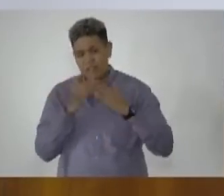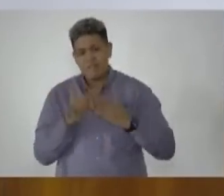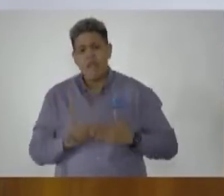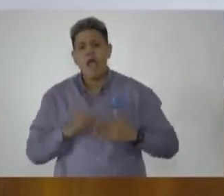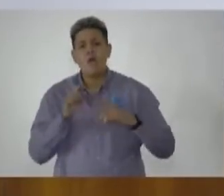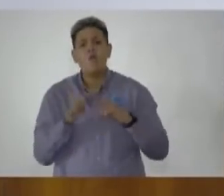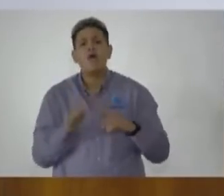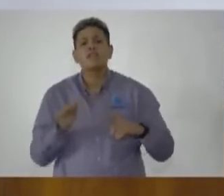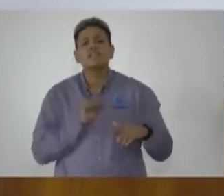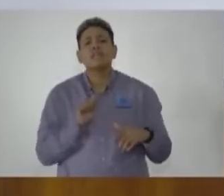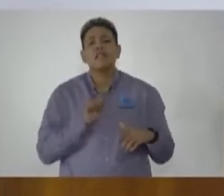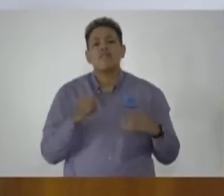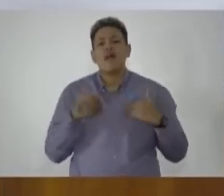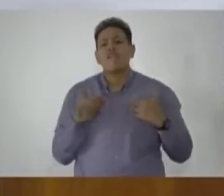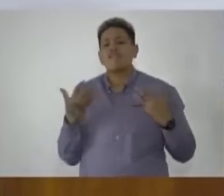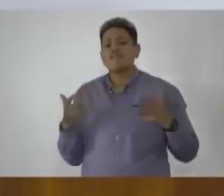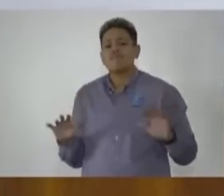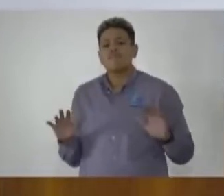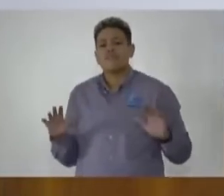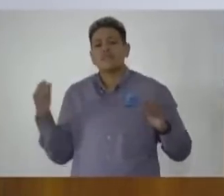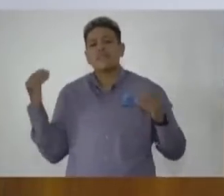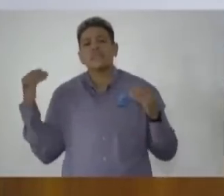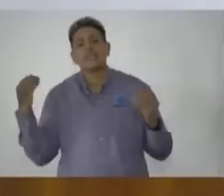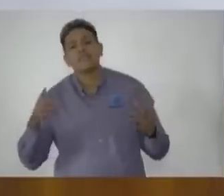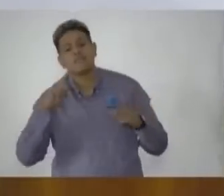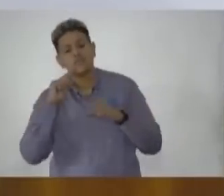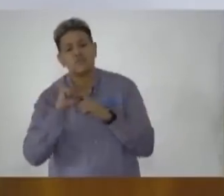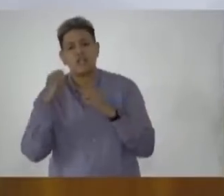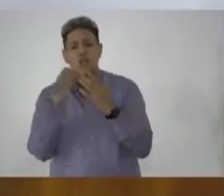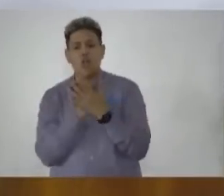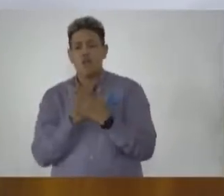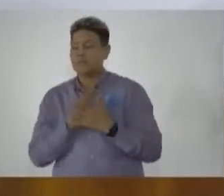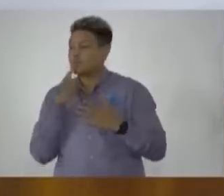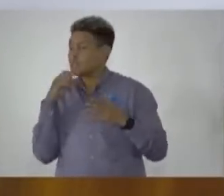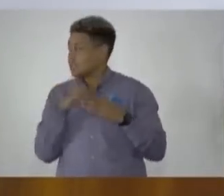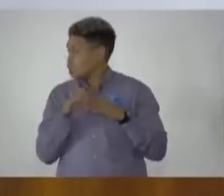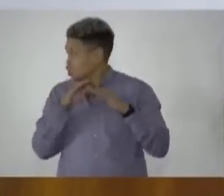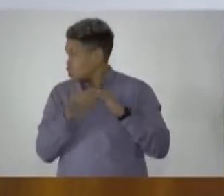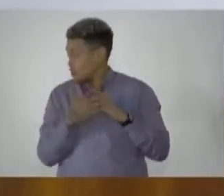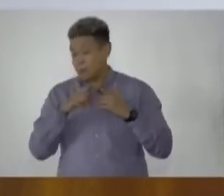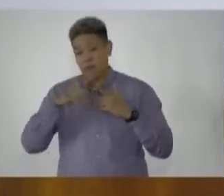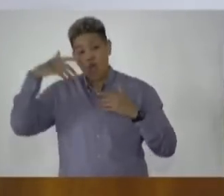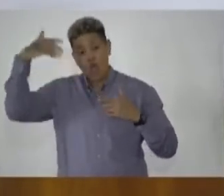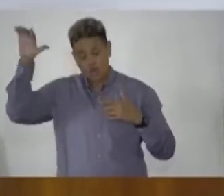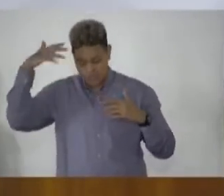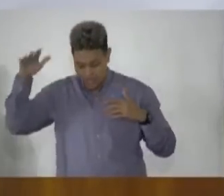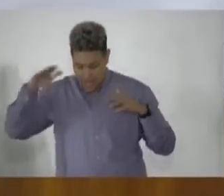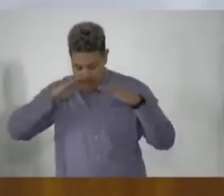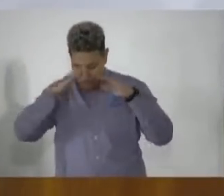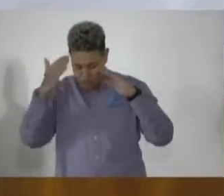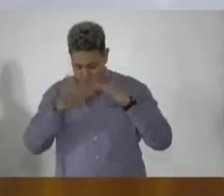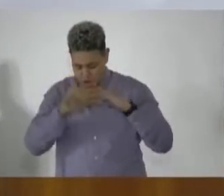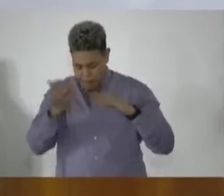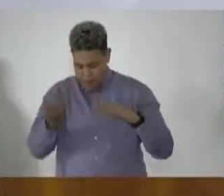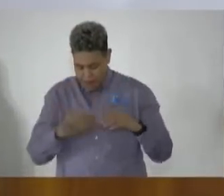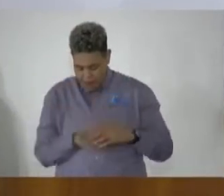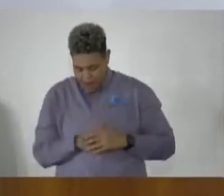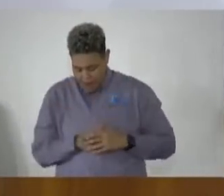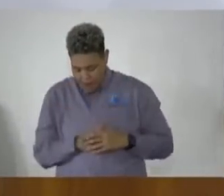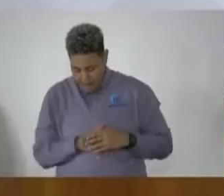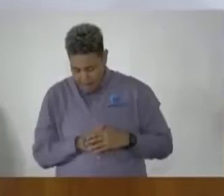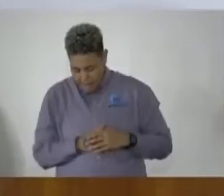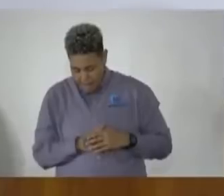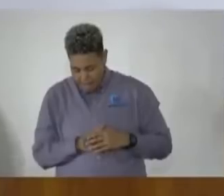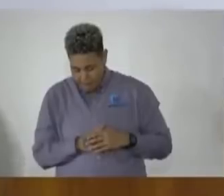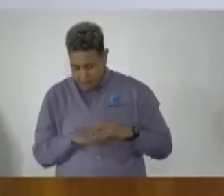when I have been given an opportunity within Jamaica and outside of Jamaica as